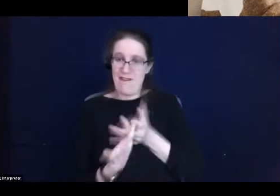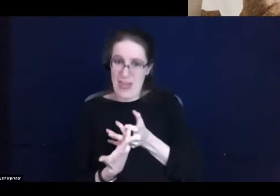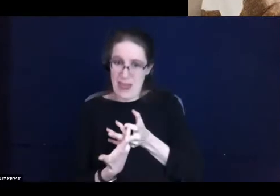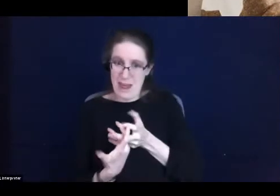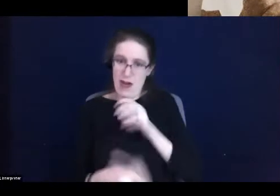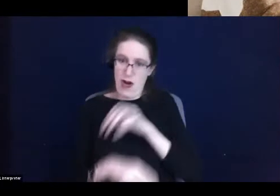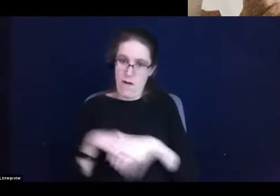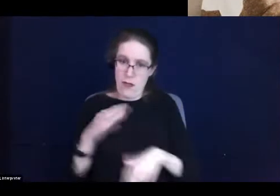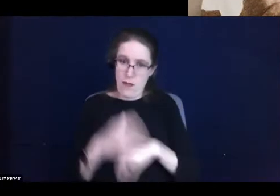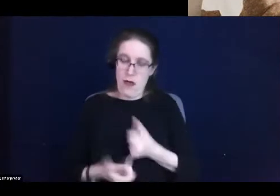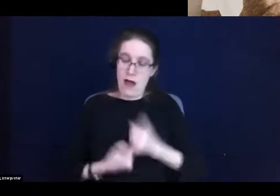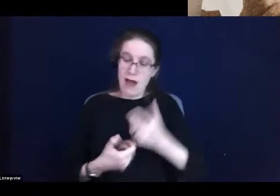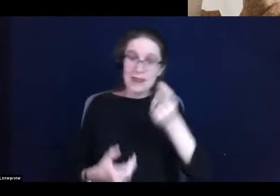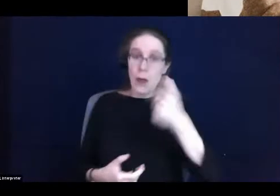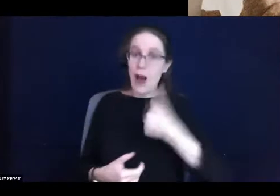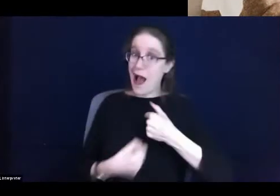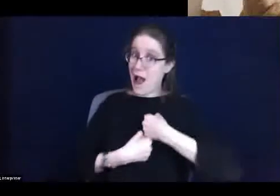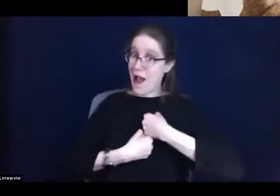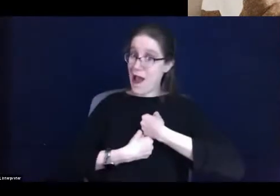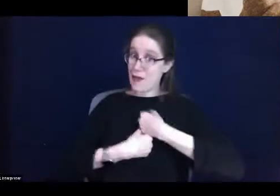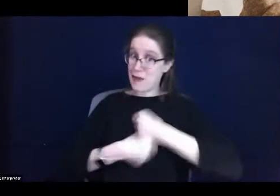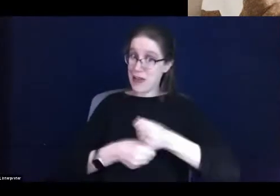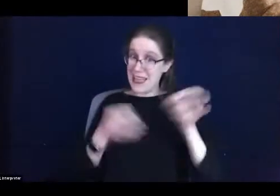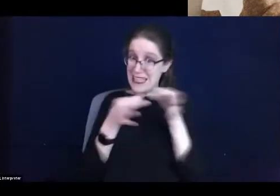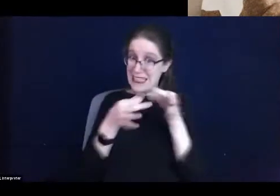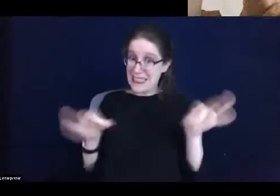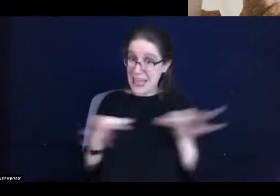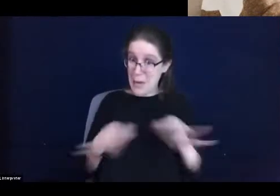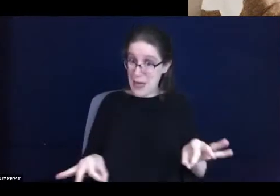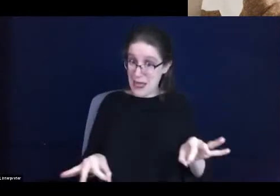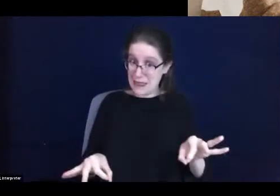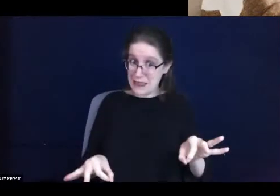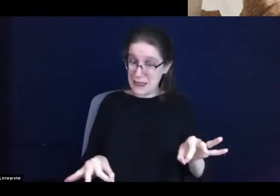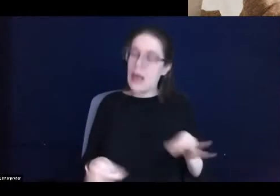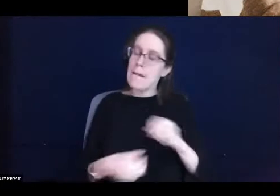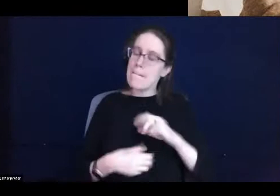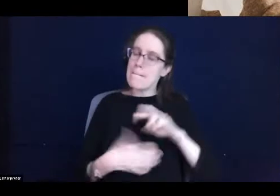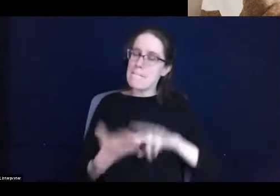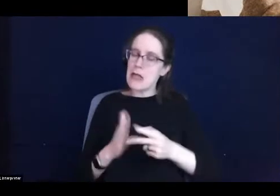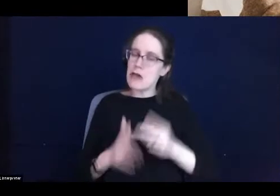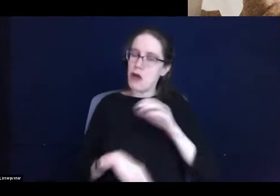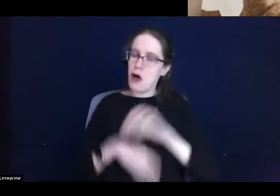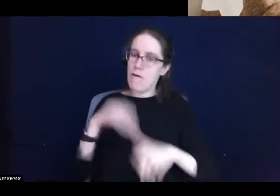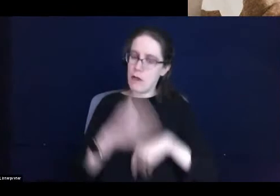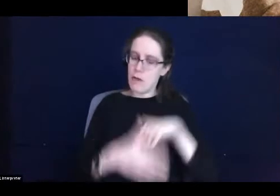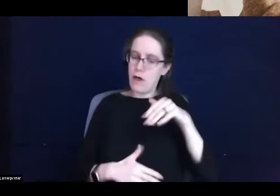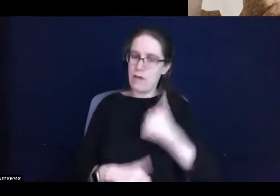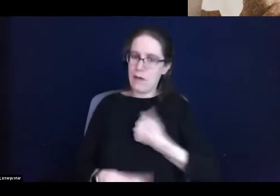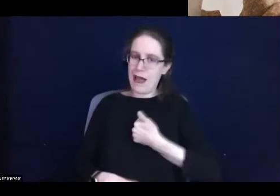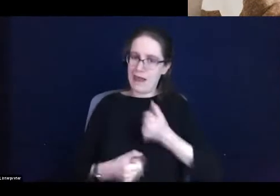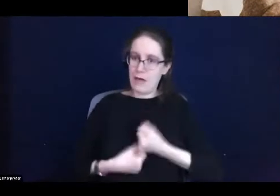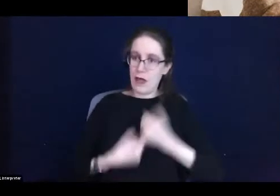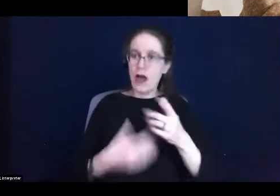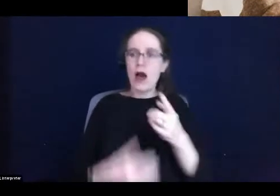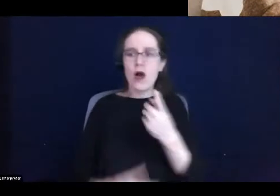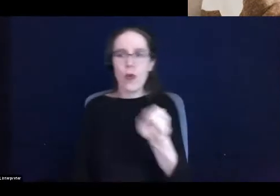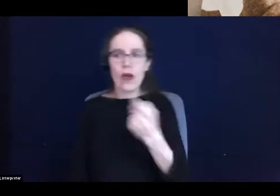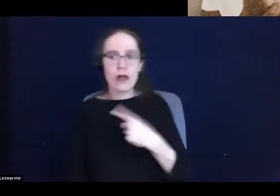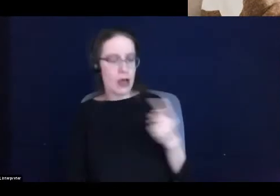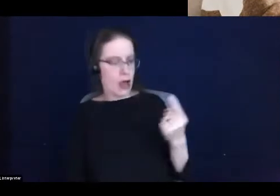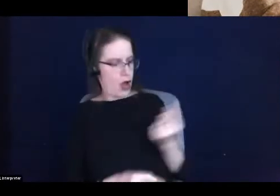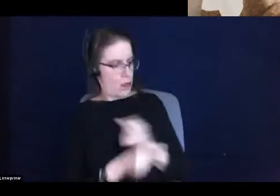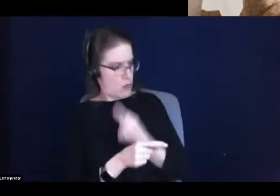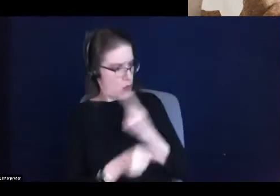me, but they might not, it might not be comfortable to say to you. There was a question that says, is it appropriate to say, it sounds like you're